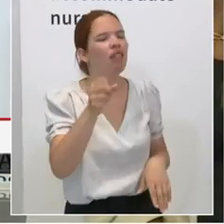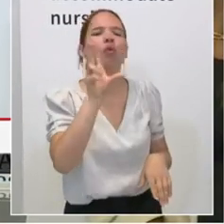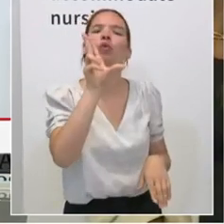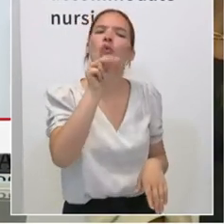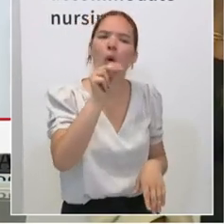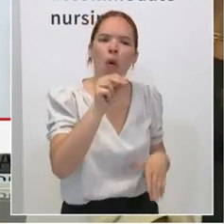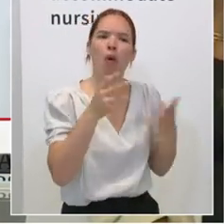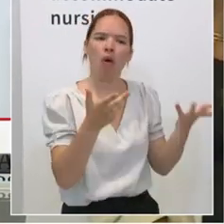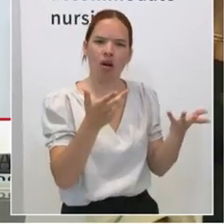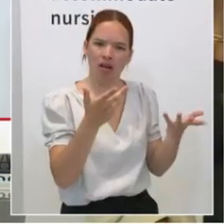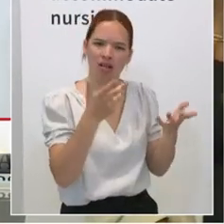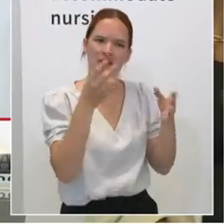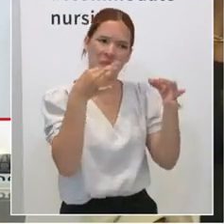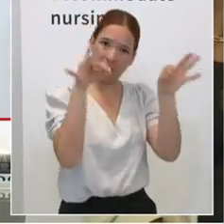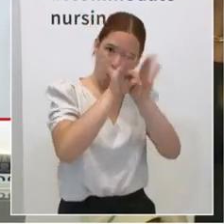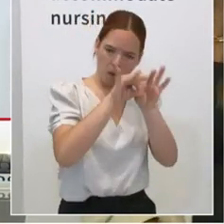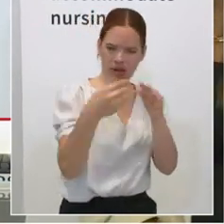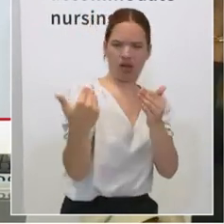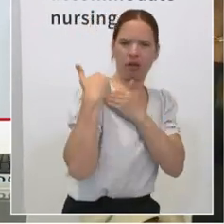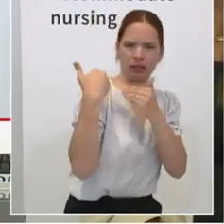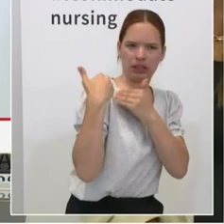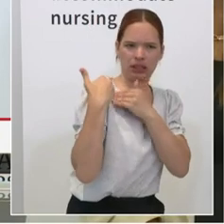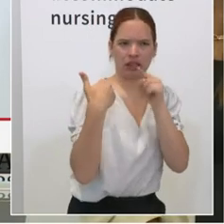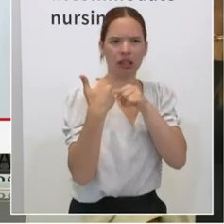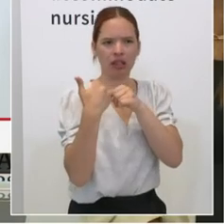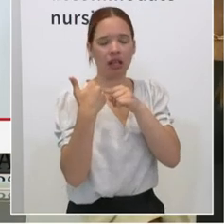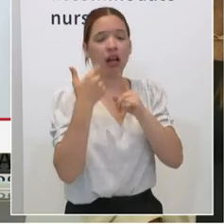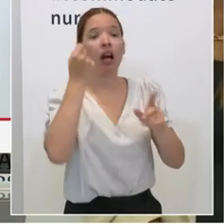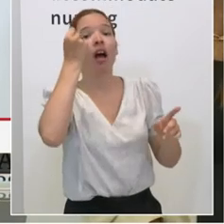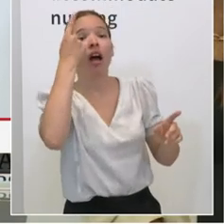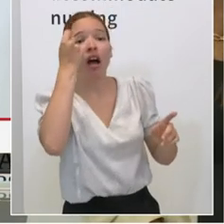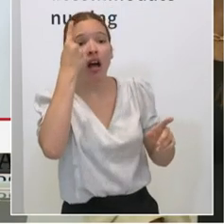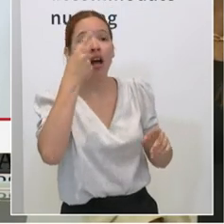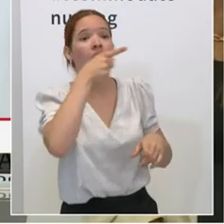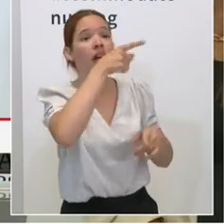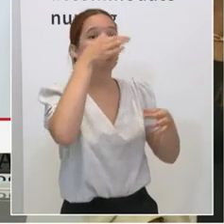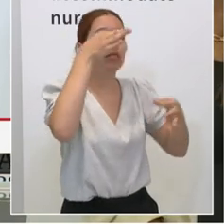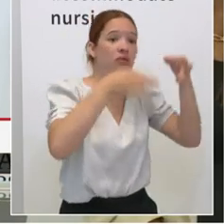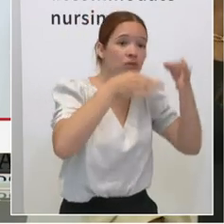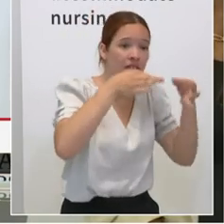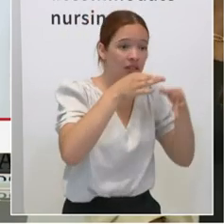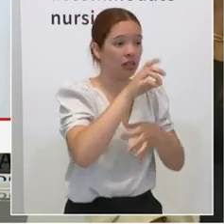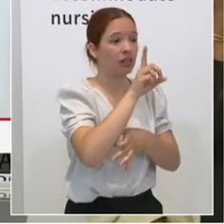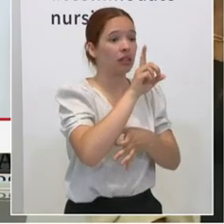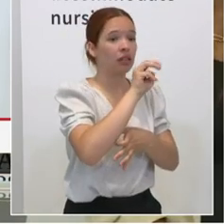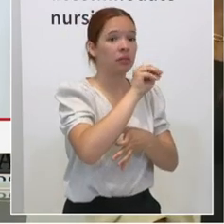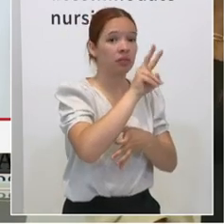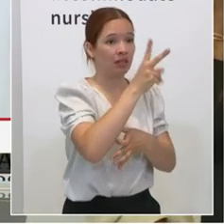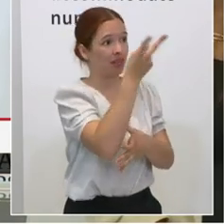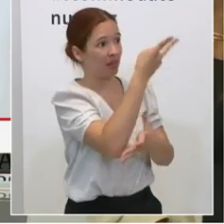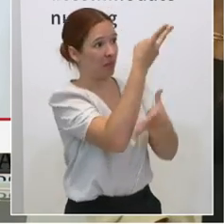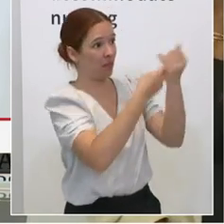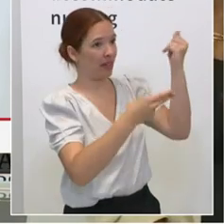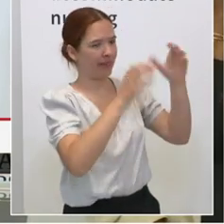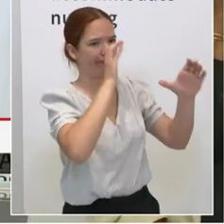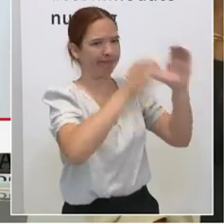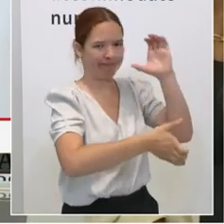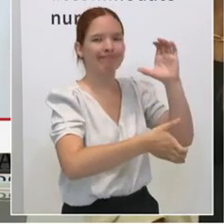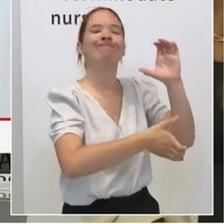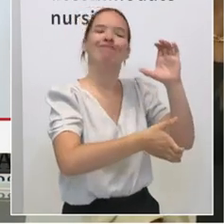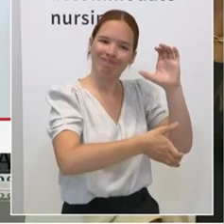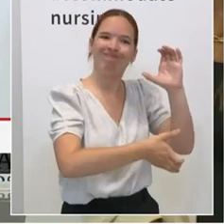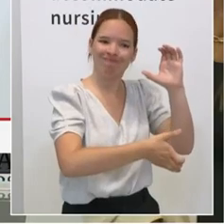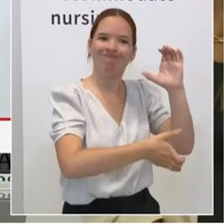the communication muddle was between the courts and the DMV, my team has assured me is